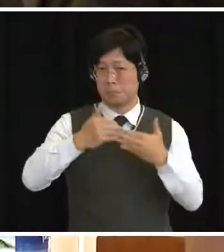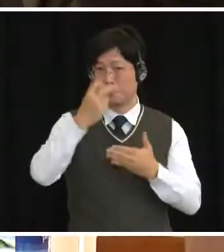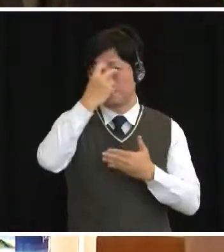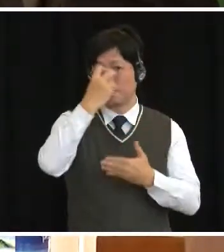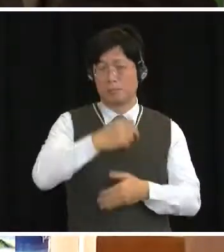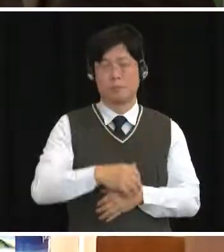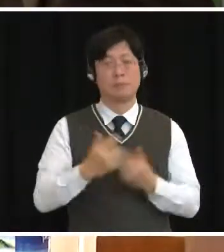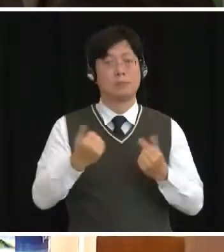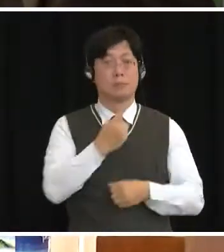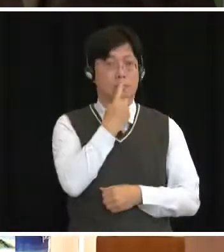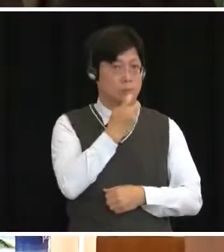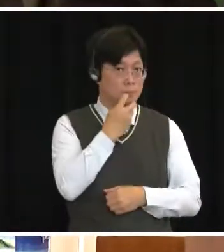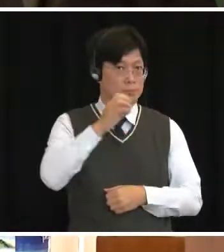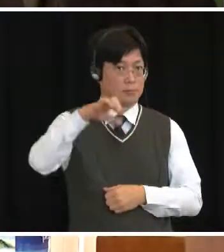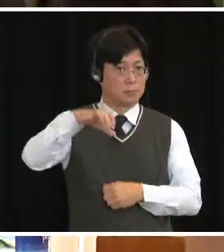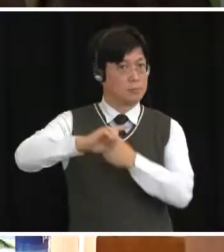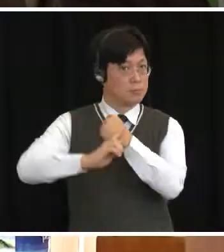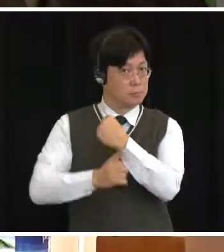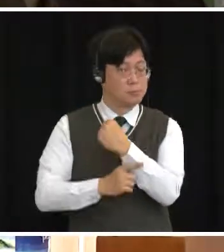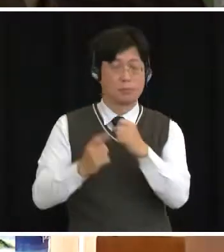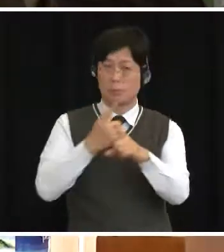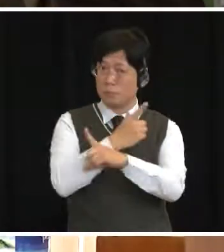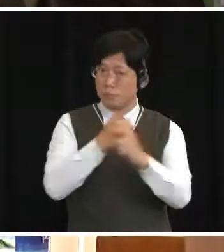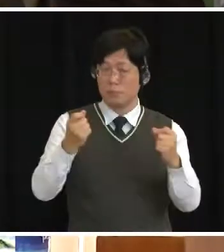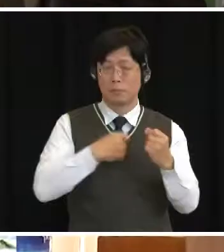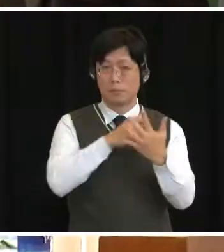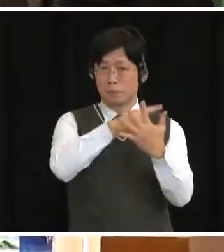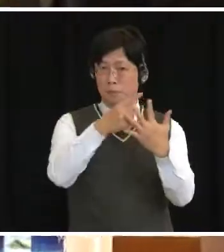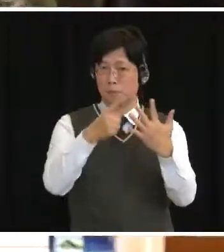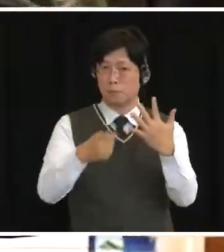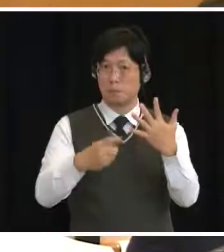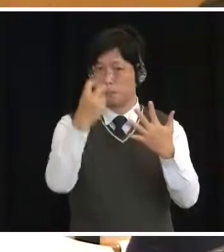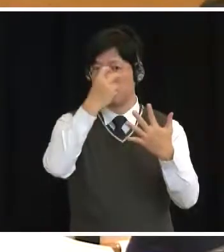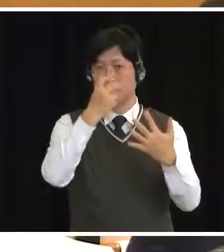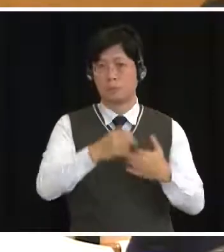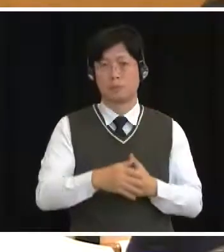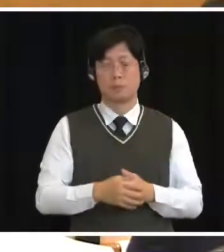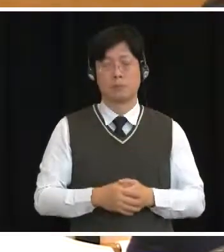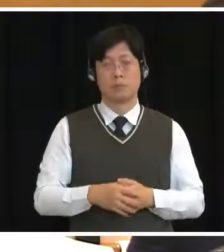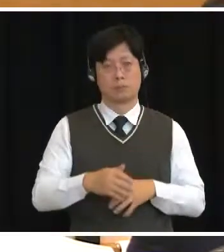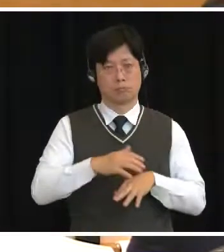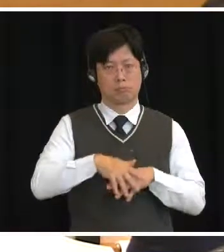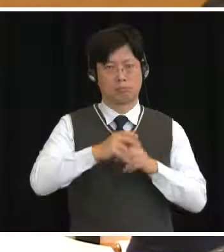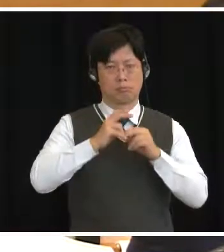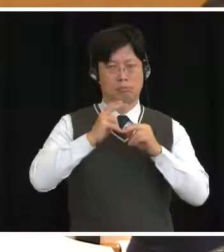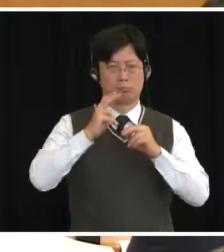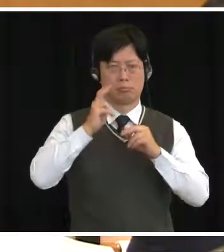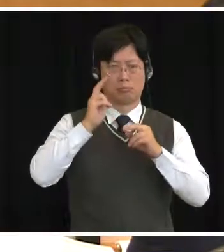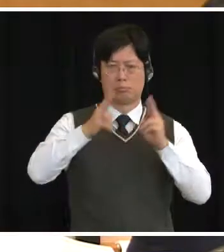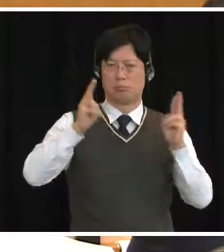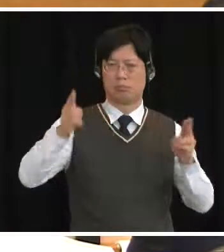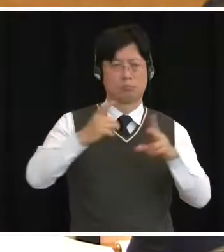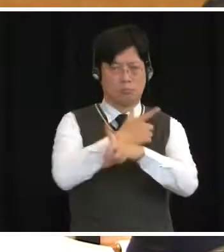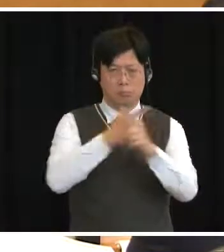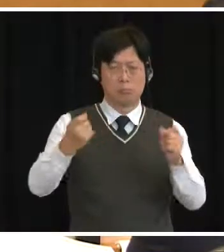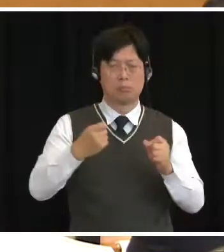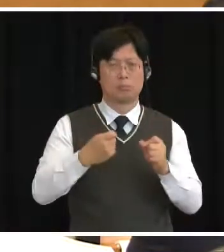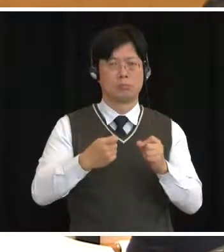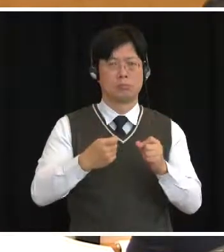have to review all the existing law, including those at the central and local government